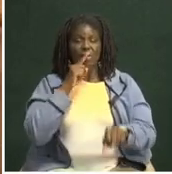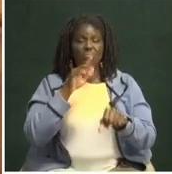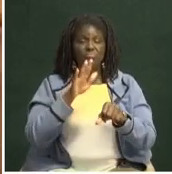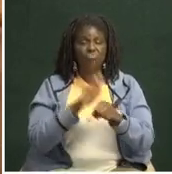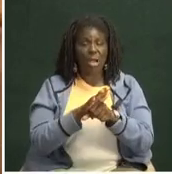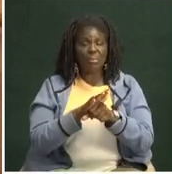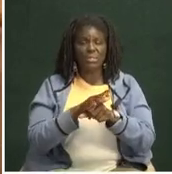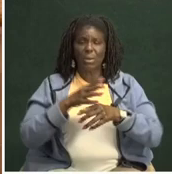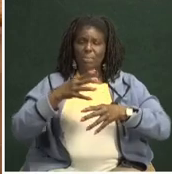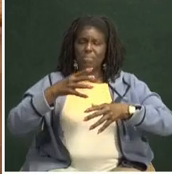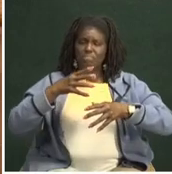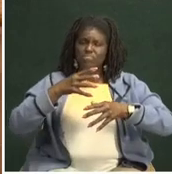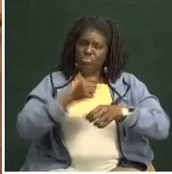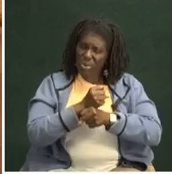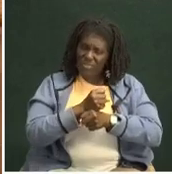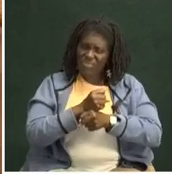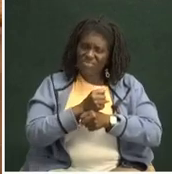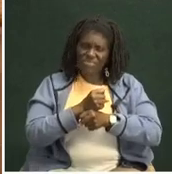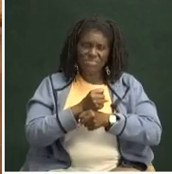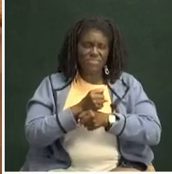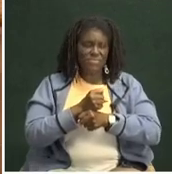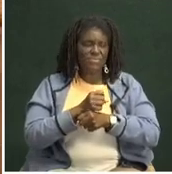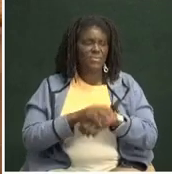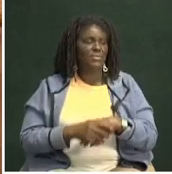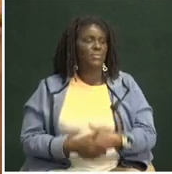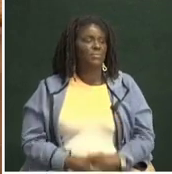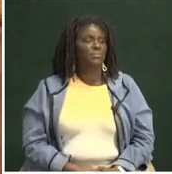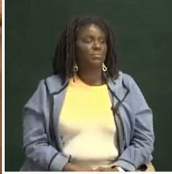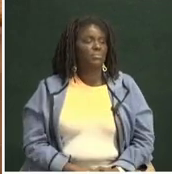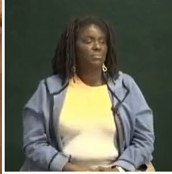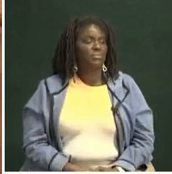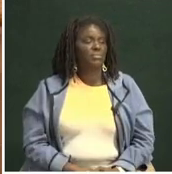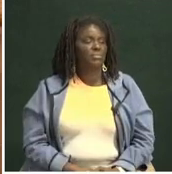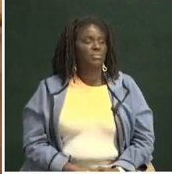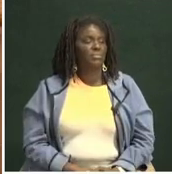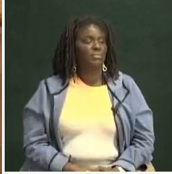be as brief on this stage as I am tall.